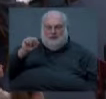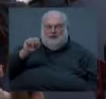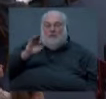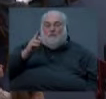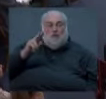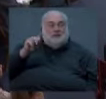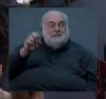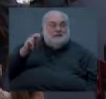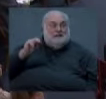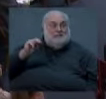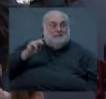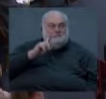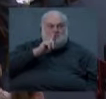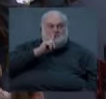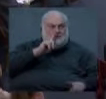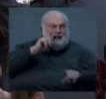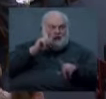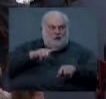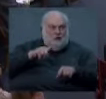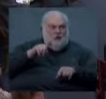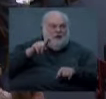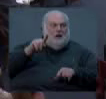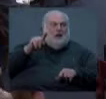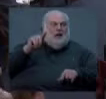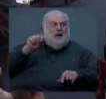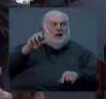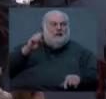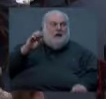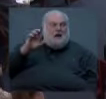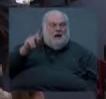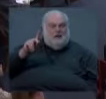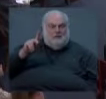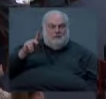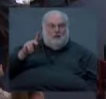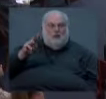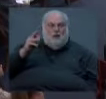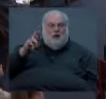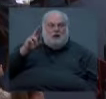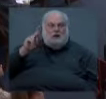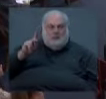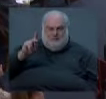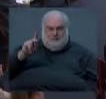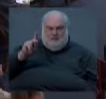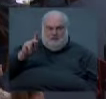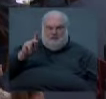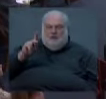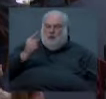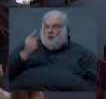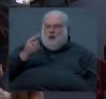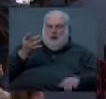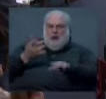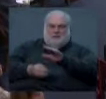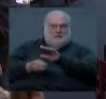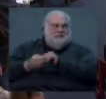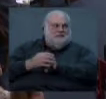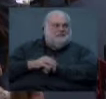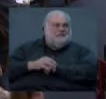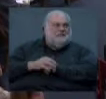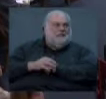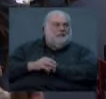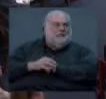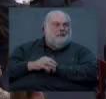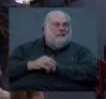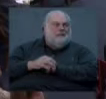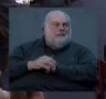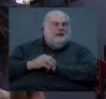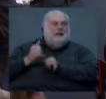Fortson, Director Adcock, Vice Mayor Wyrick, Mayor Scott. Present. Now let me take the